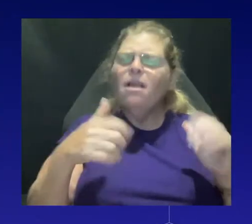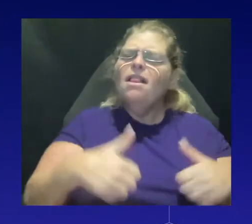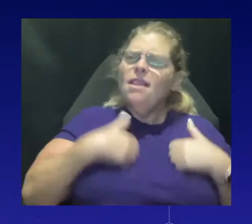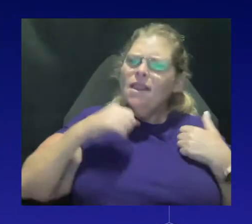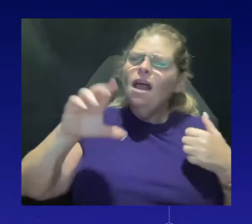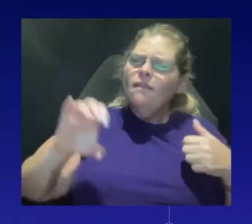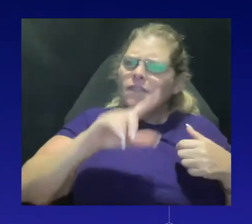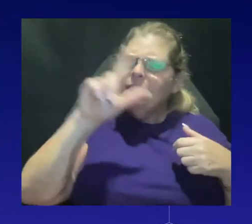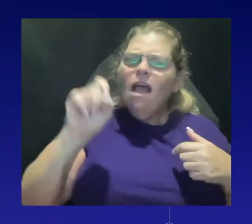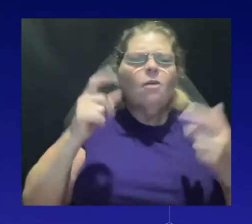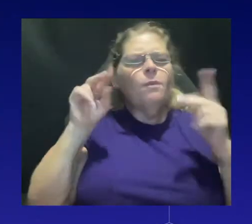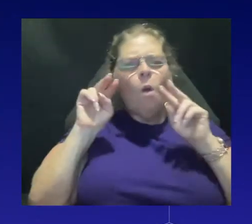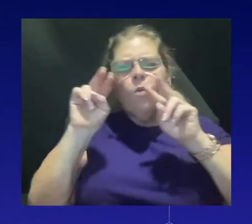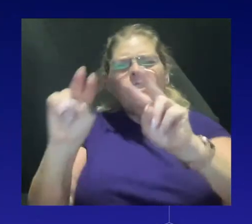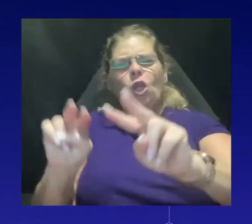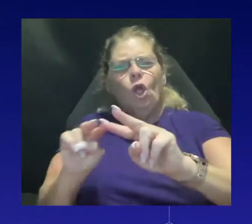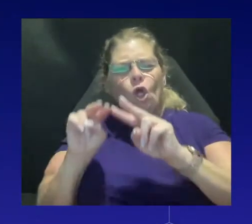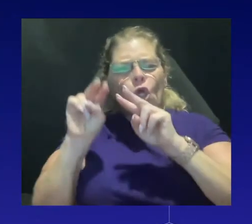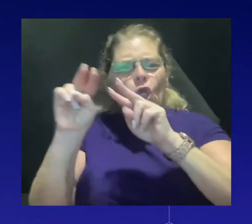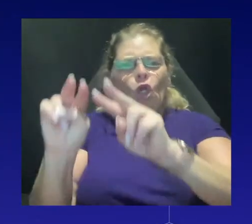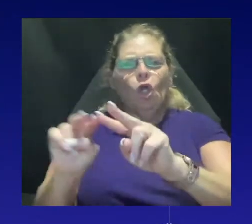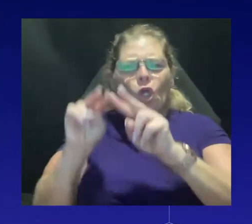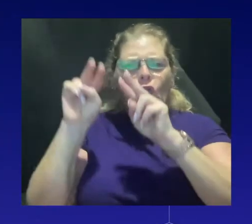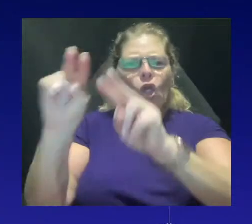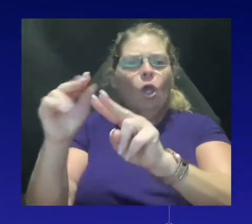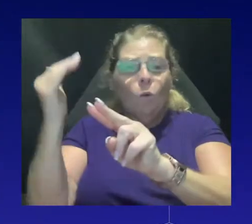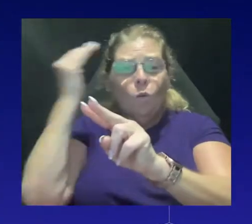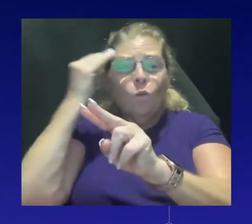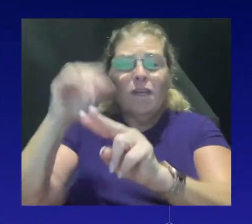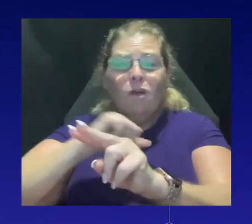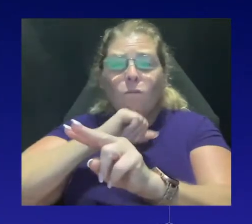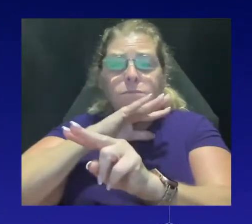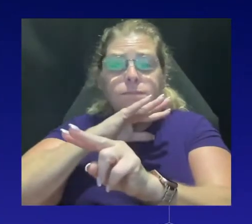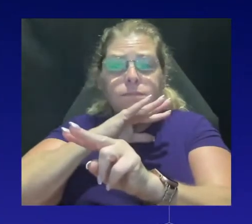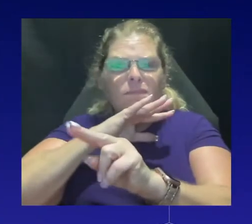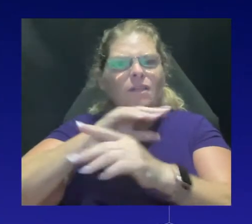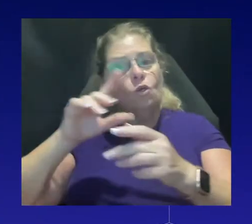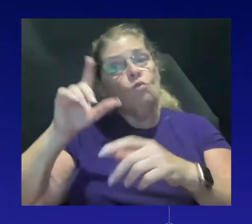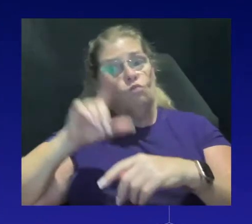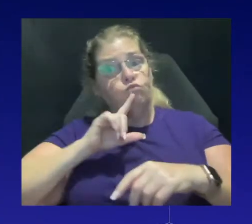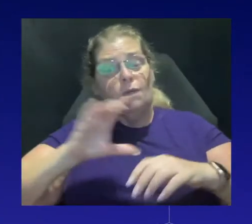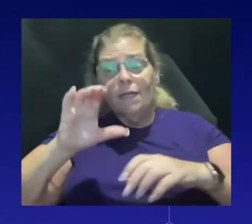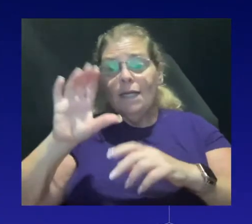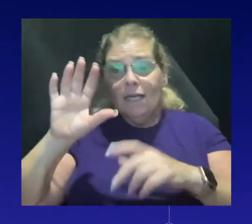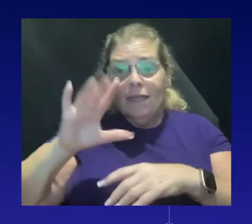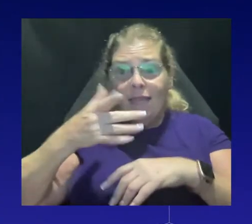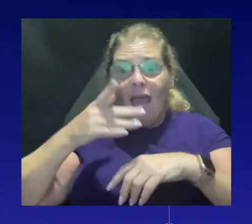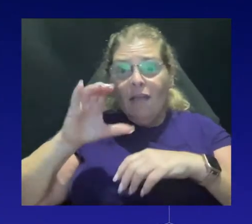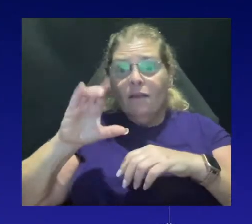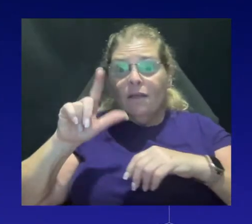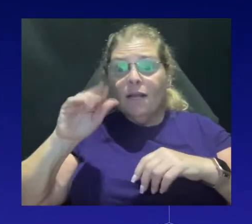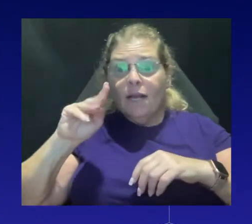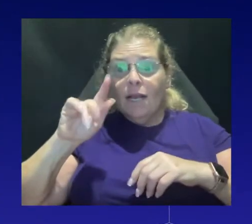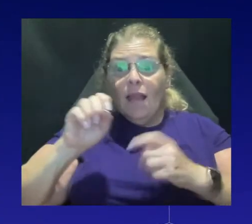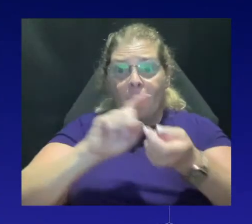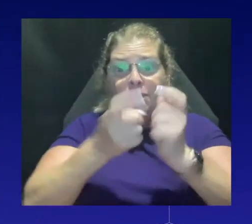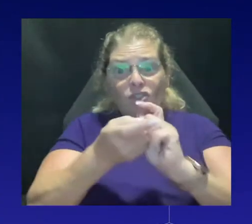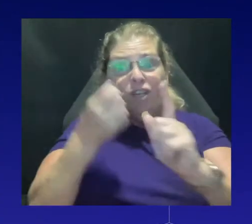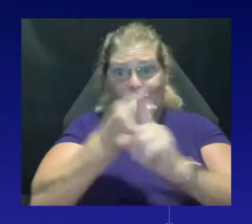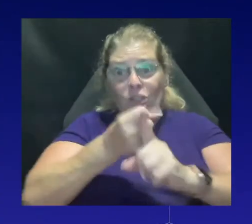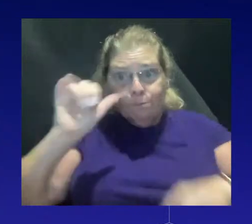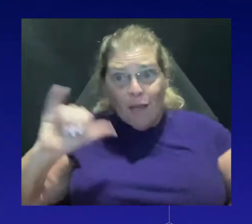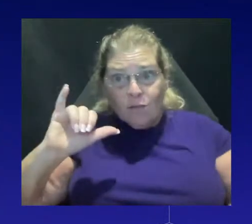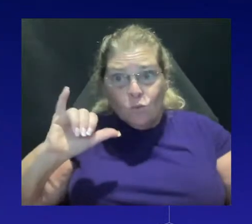upstream to what we know as pollution exacerbated by climate change. Really important to bring into the conversation. So many of the